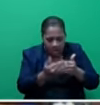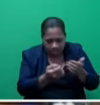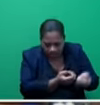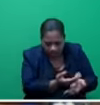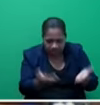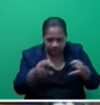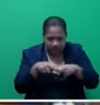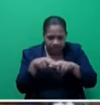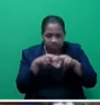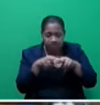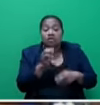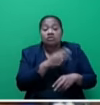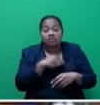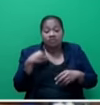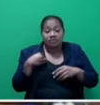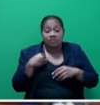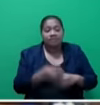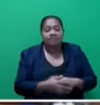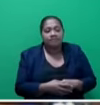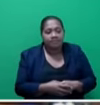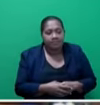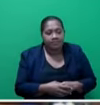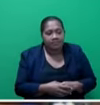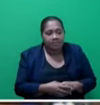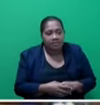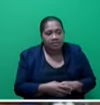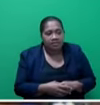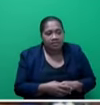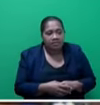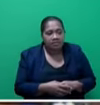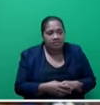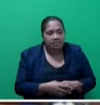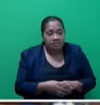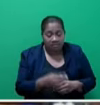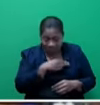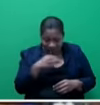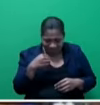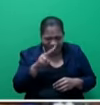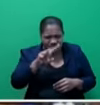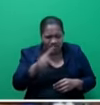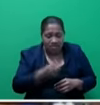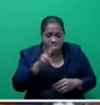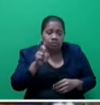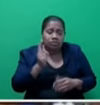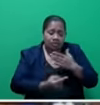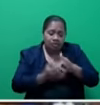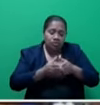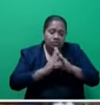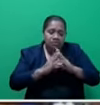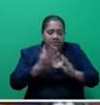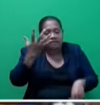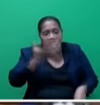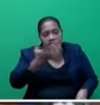Speaker said the Ministry through the Endangered and the Protected Species Act 2002 is in the process of establishing 50